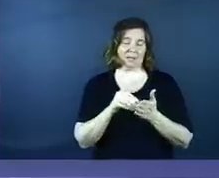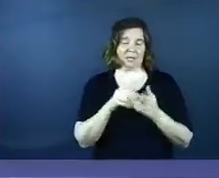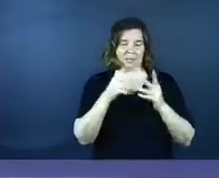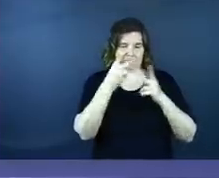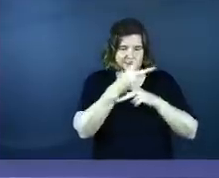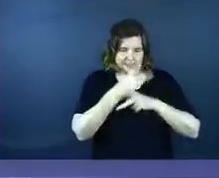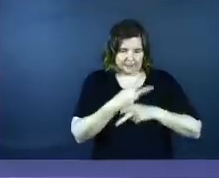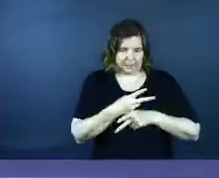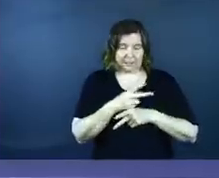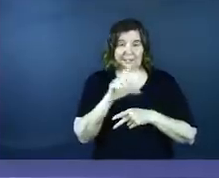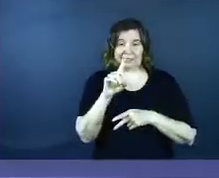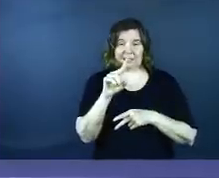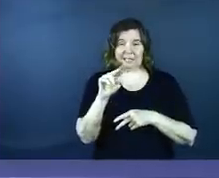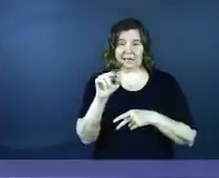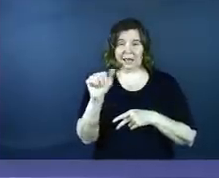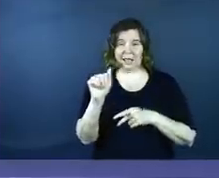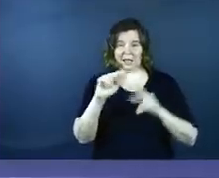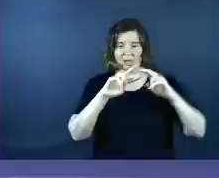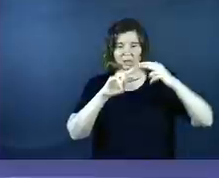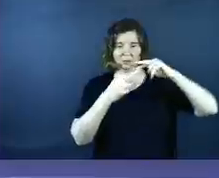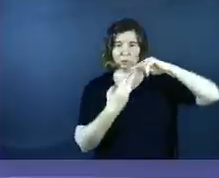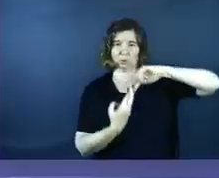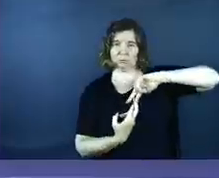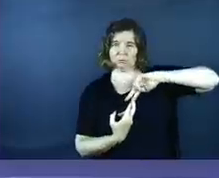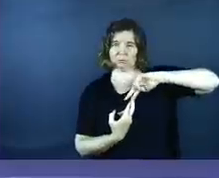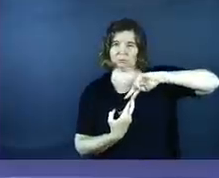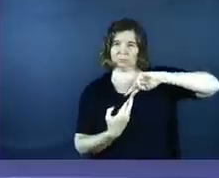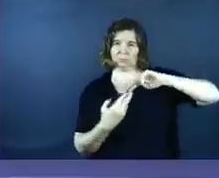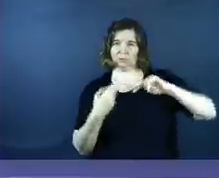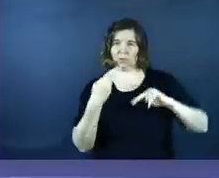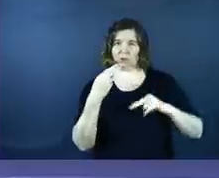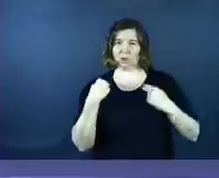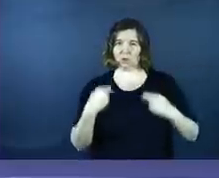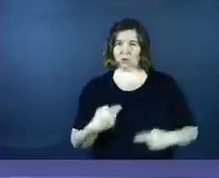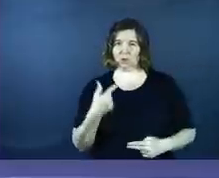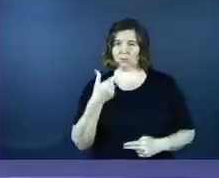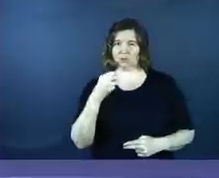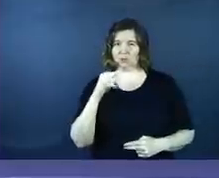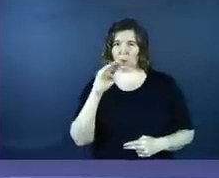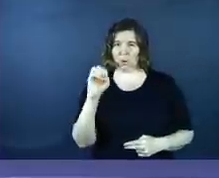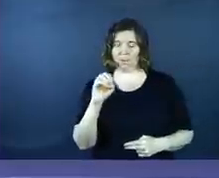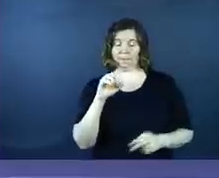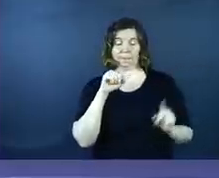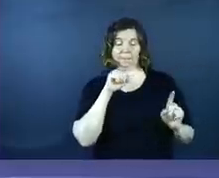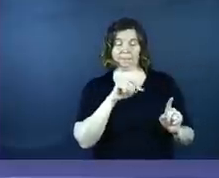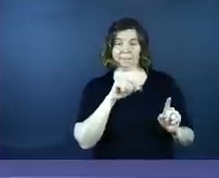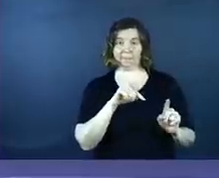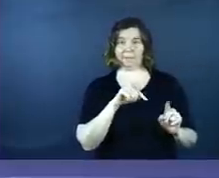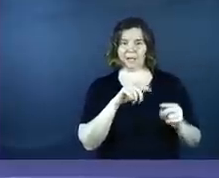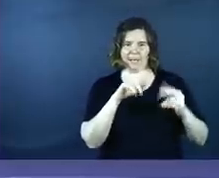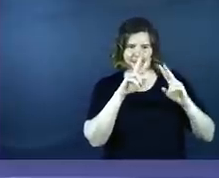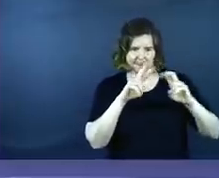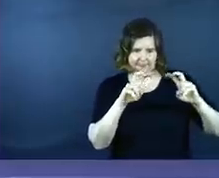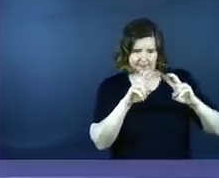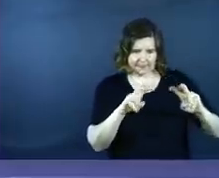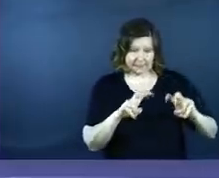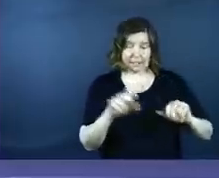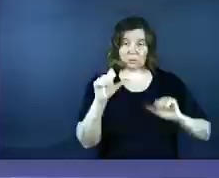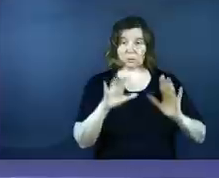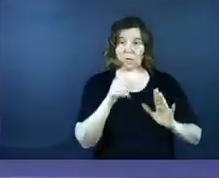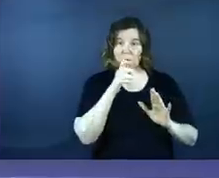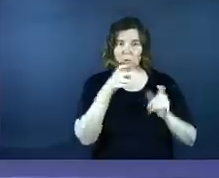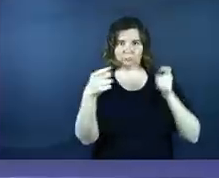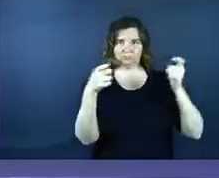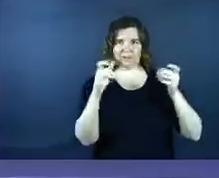human genome, the DNA strand of humanity. And Francis Collins was the scientist that was